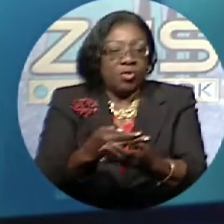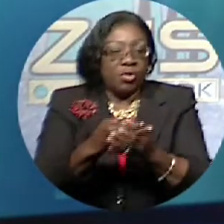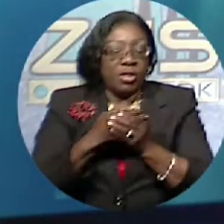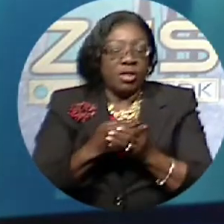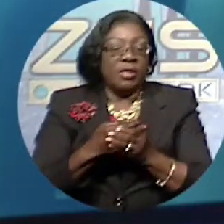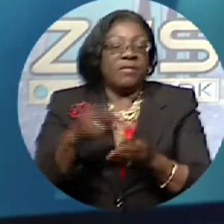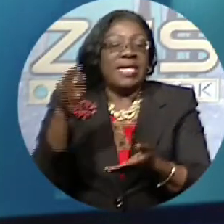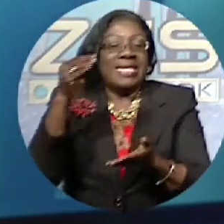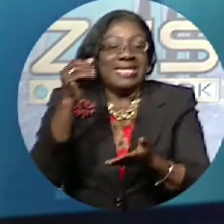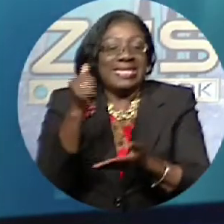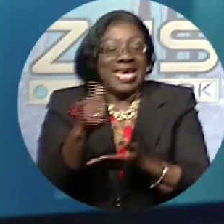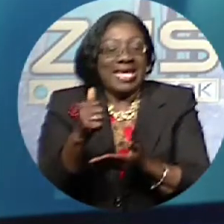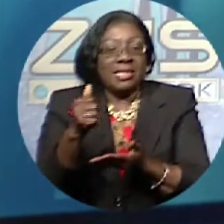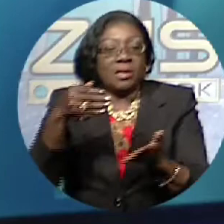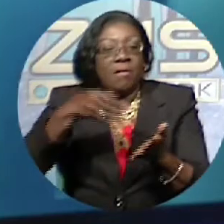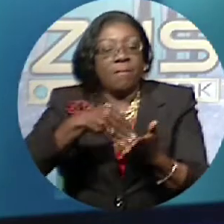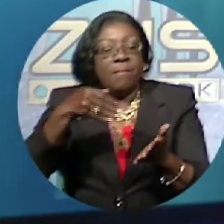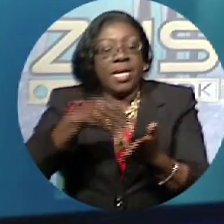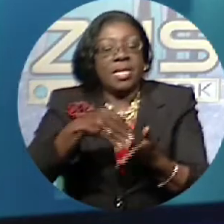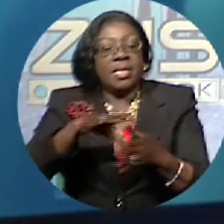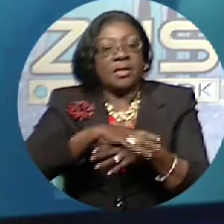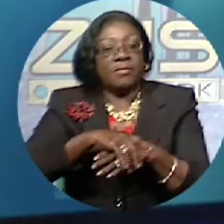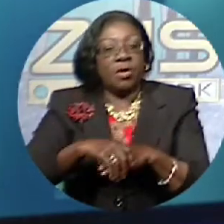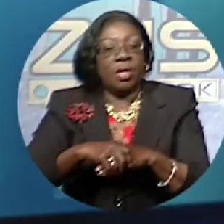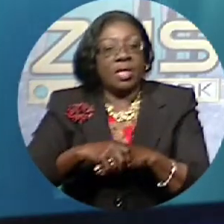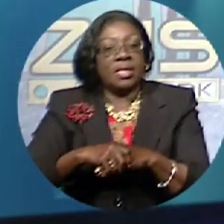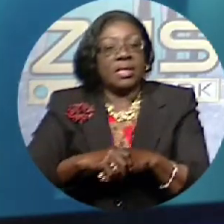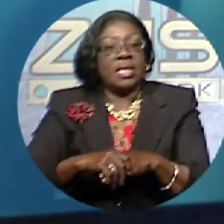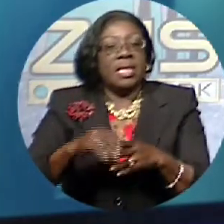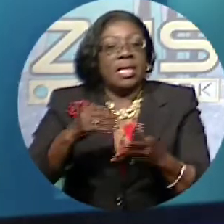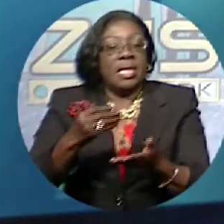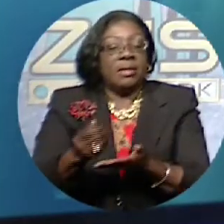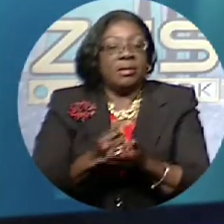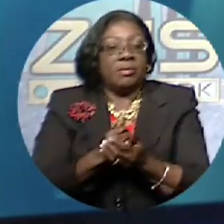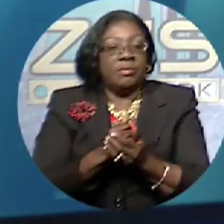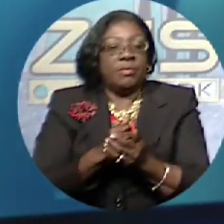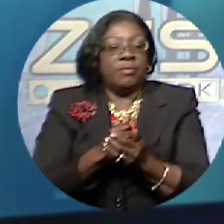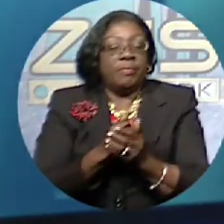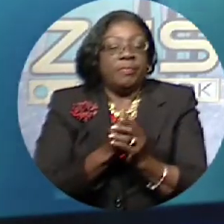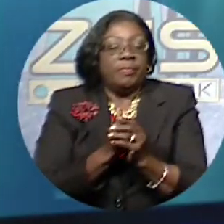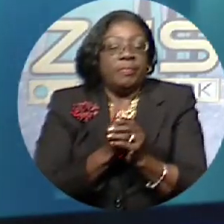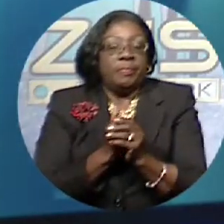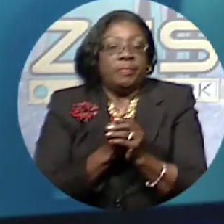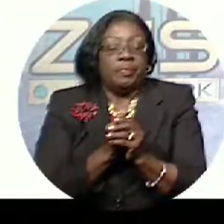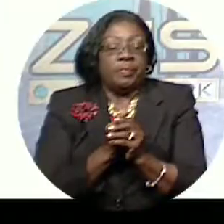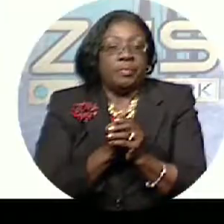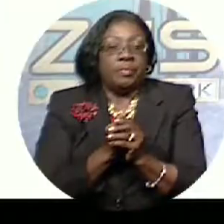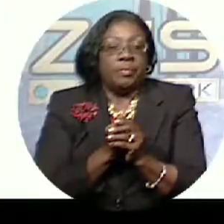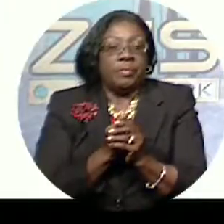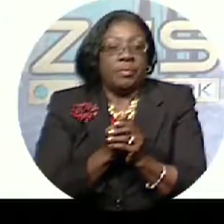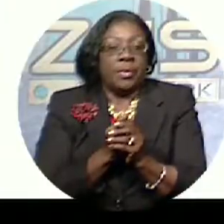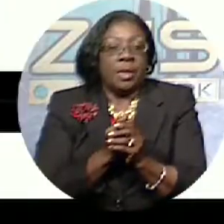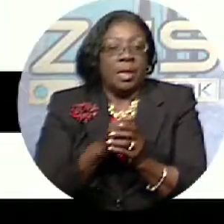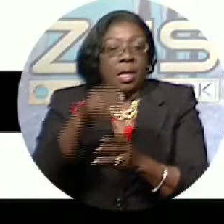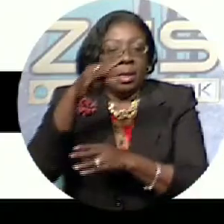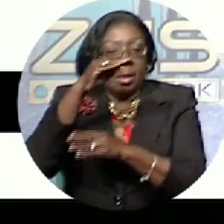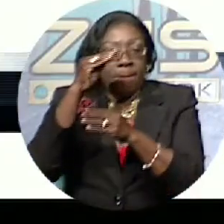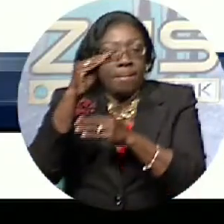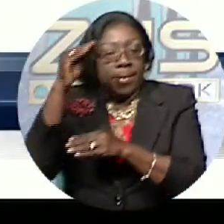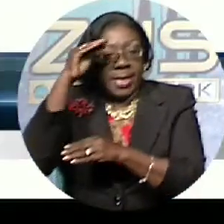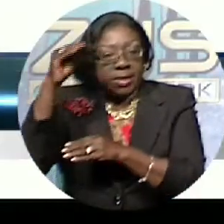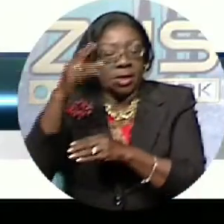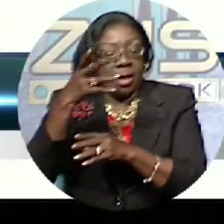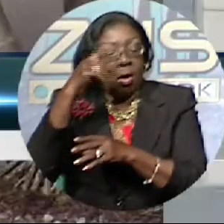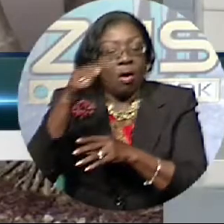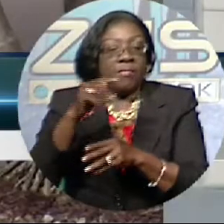losses. The Minister of State for Finance made the announcement in Parliament this afternoon. Carla Palmer was there. State for Finance, the Honorable